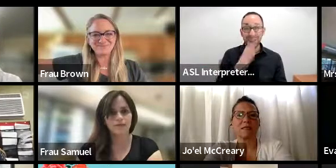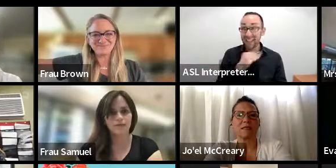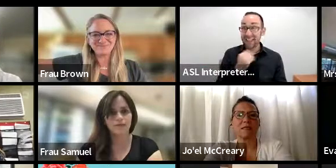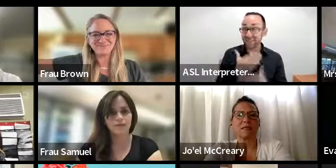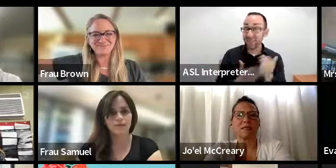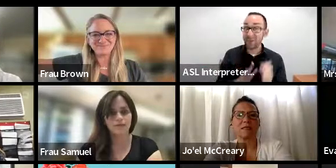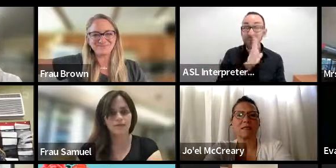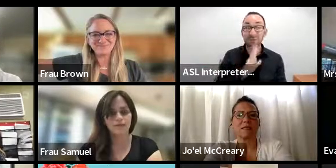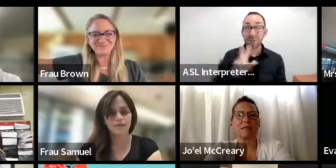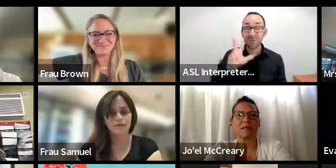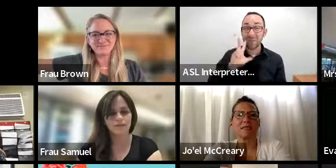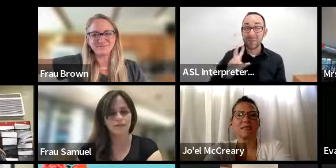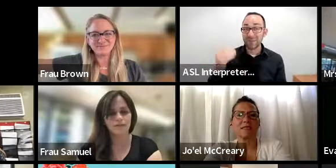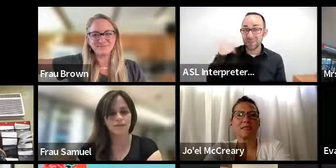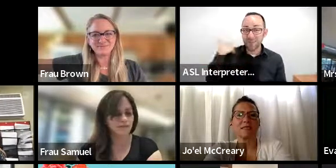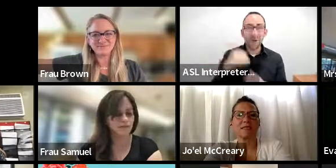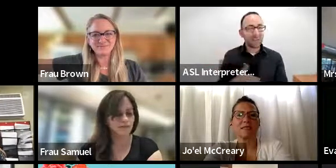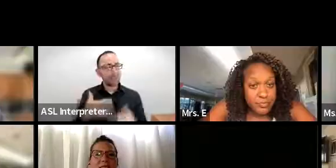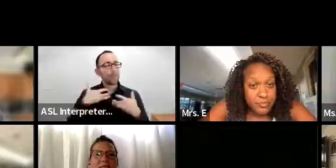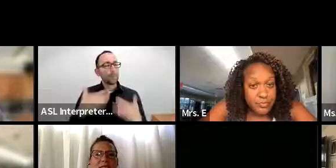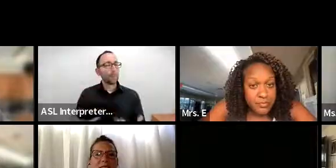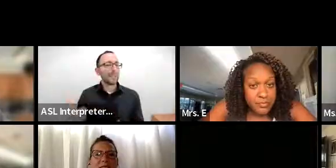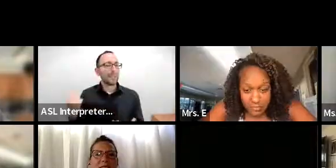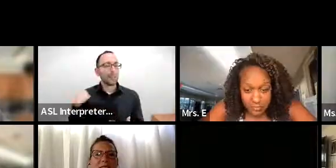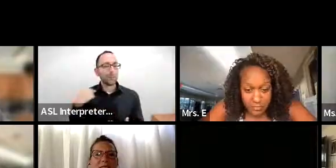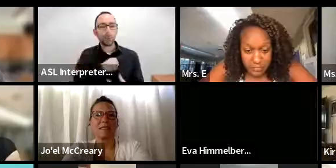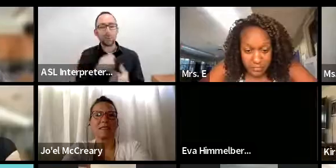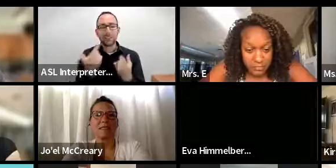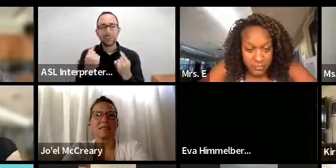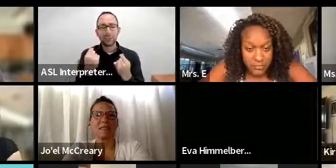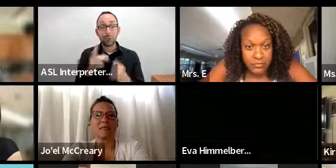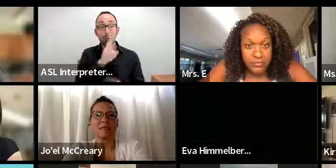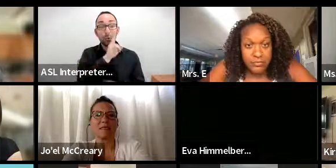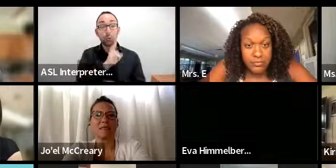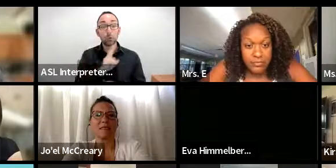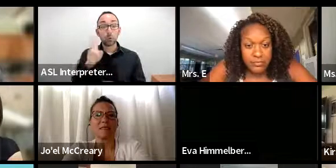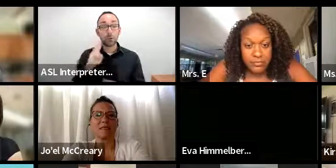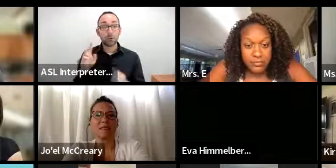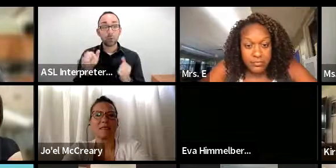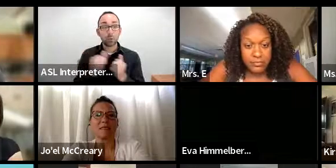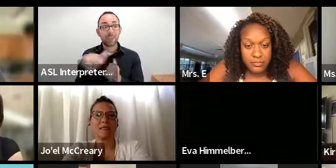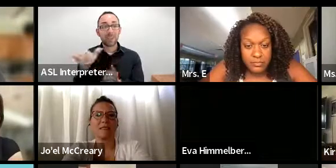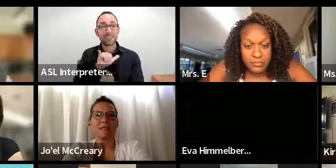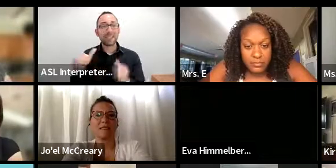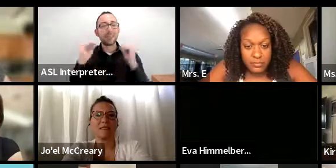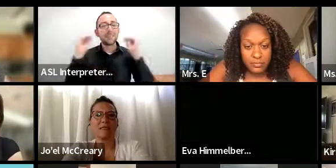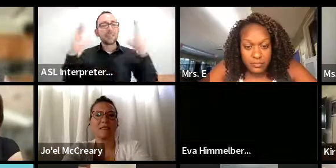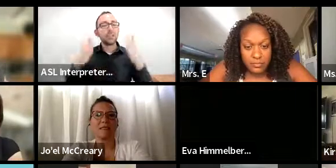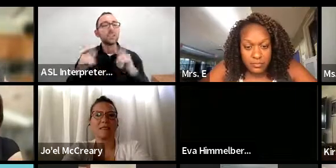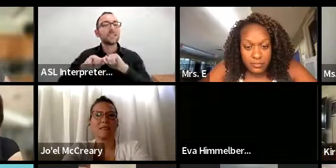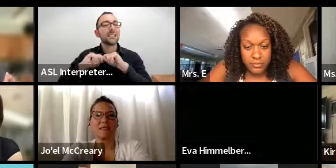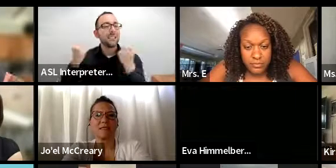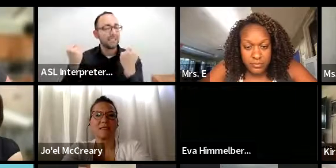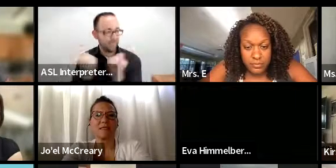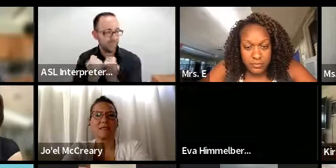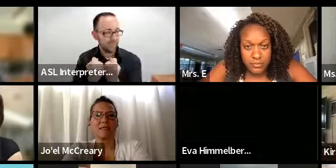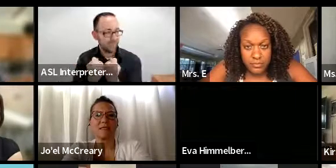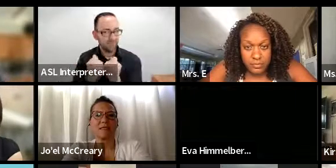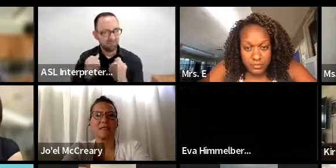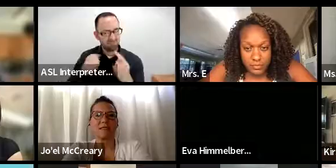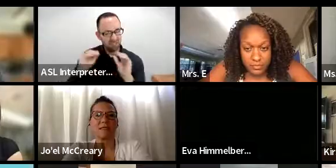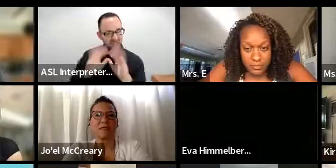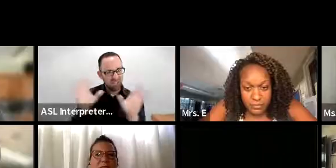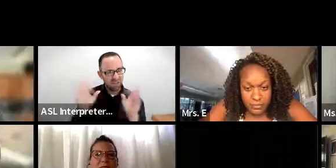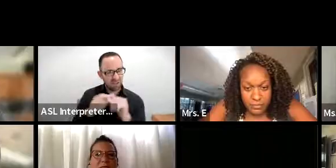triplets. Our typical practice is that we have twins with the same teaching team. What that means is